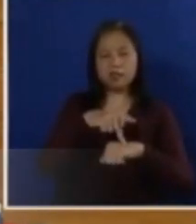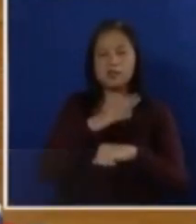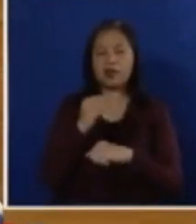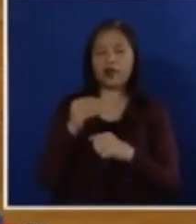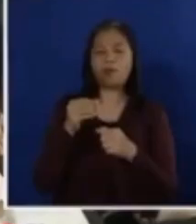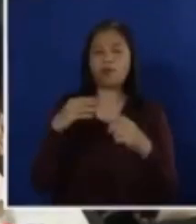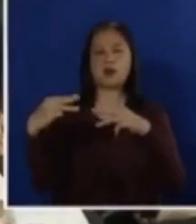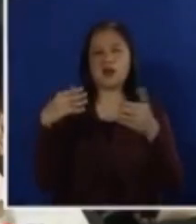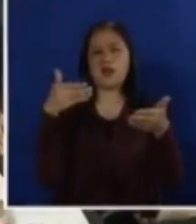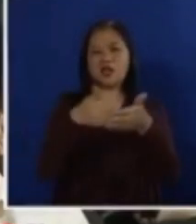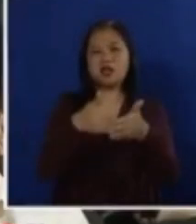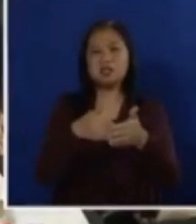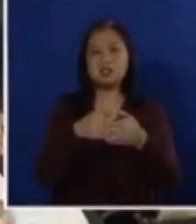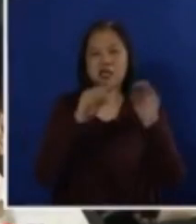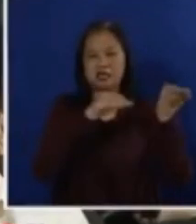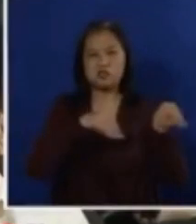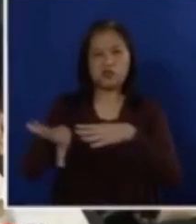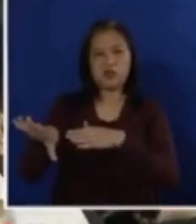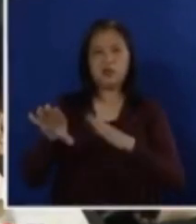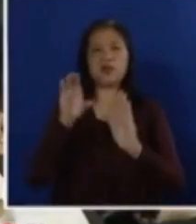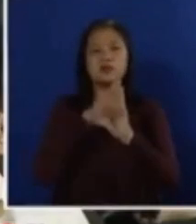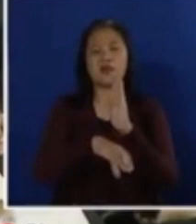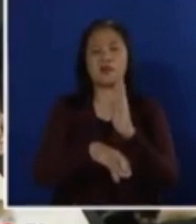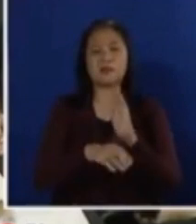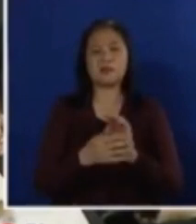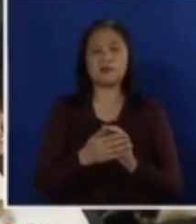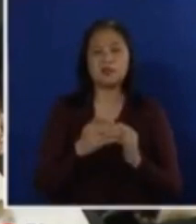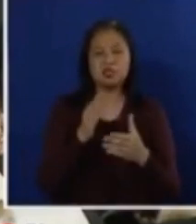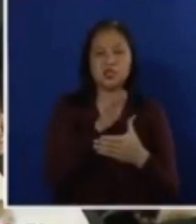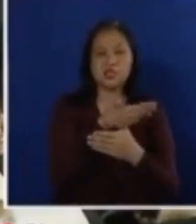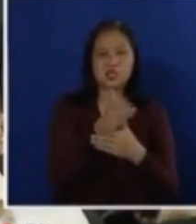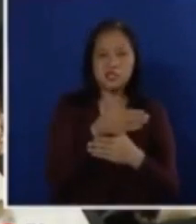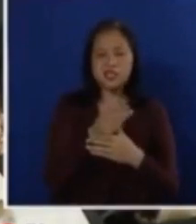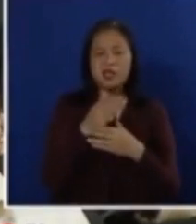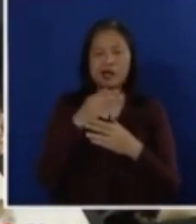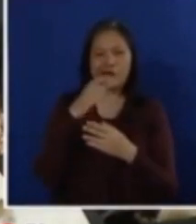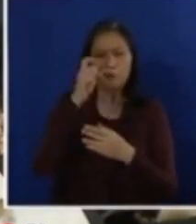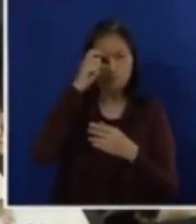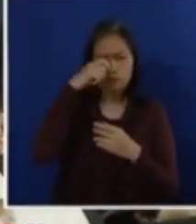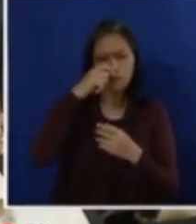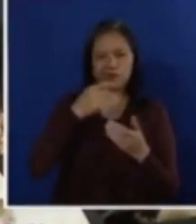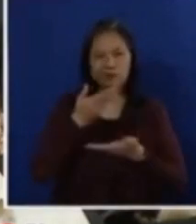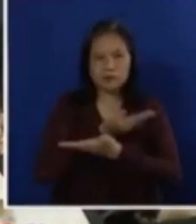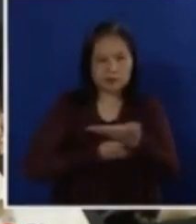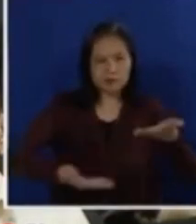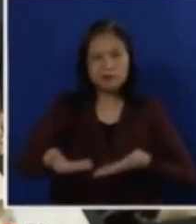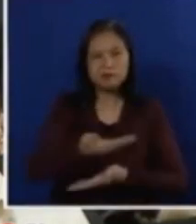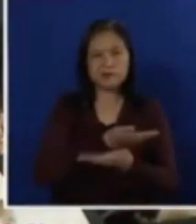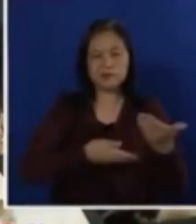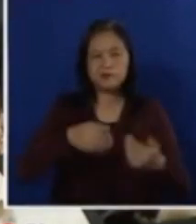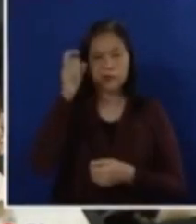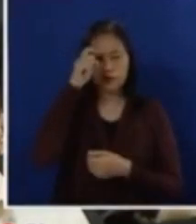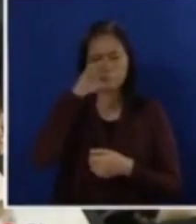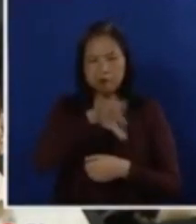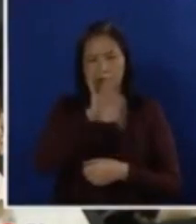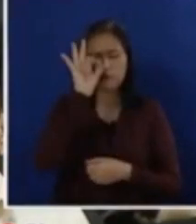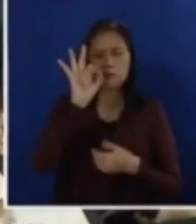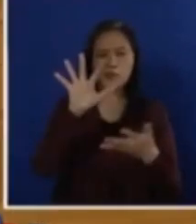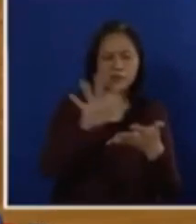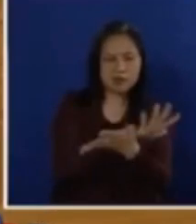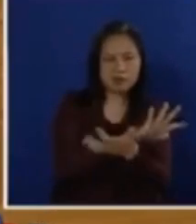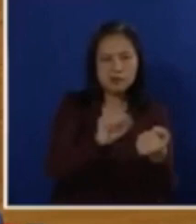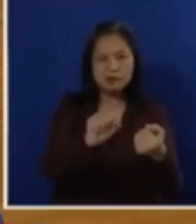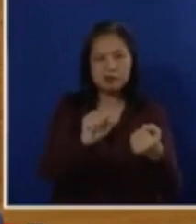war against transnational crimes. Our shared intelligence led to the discovery and dismantling of